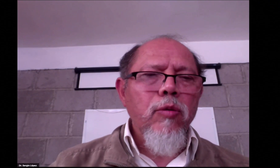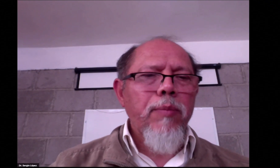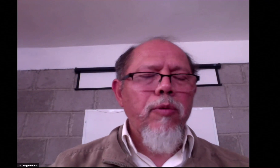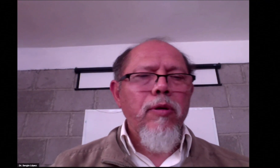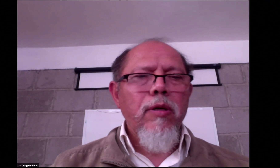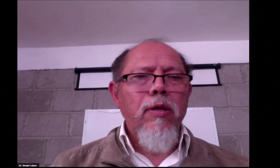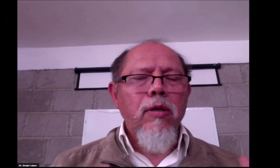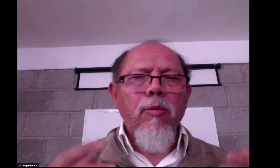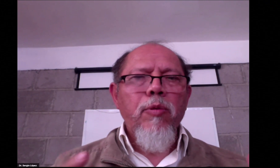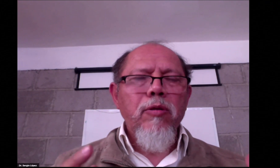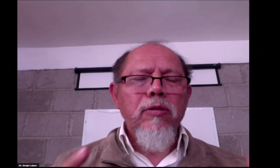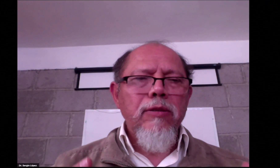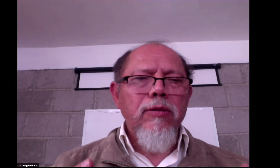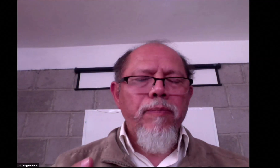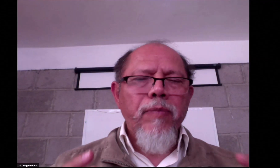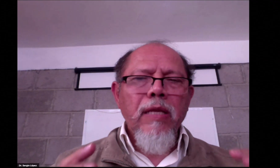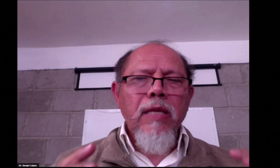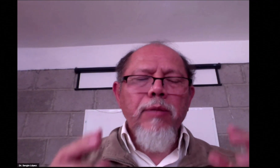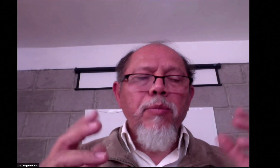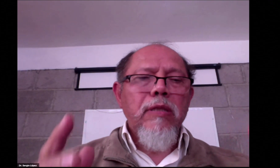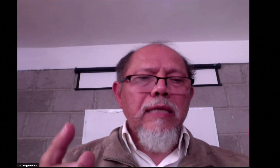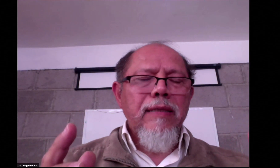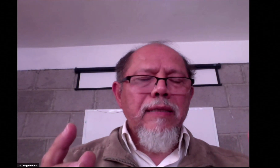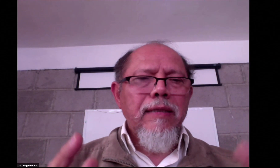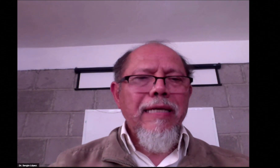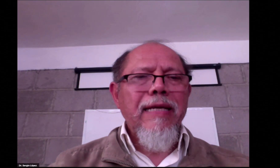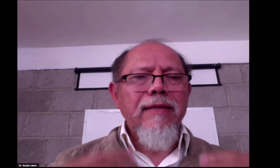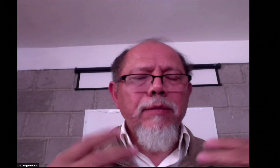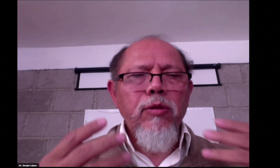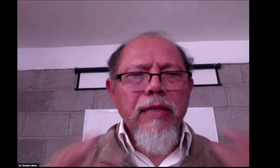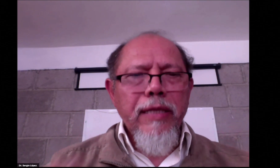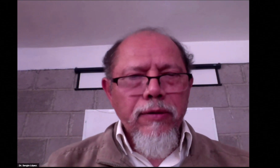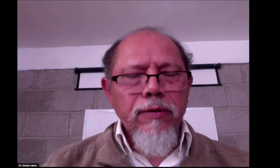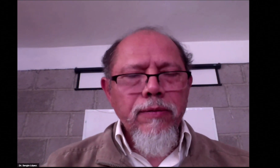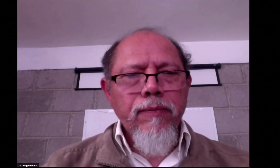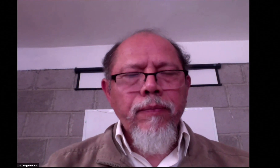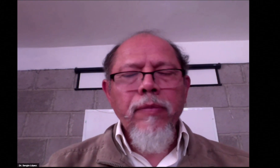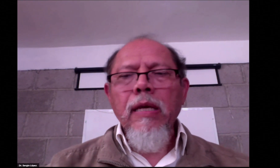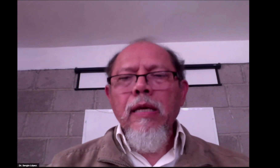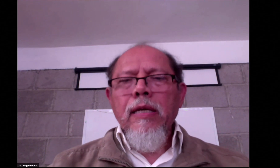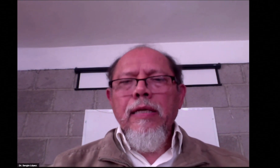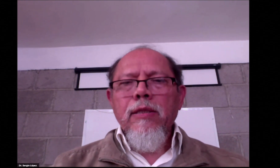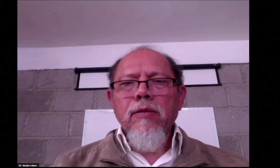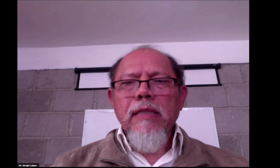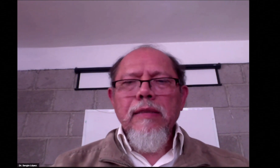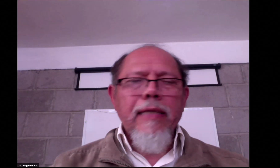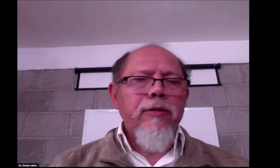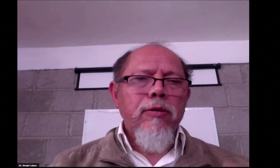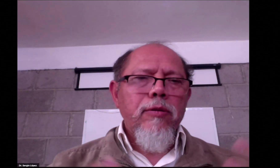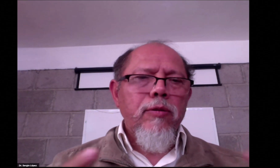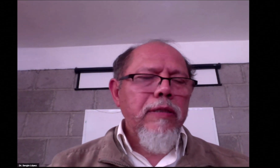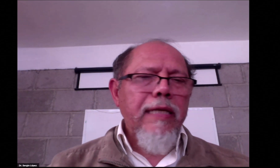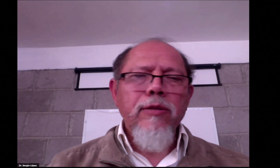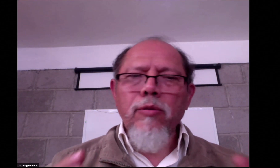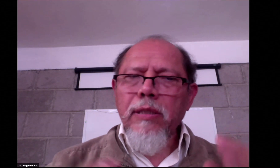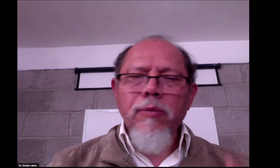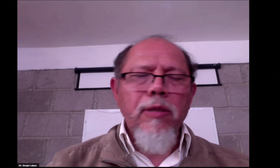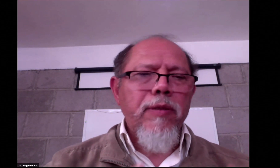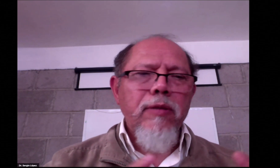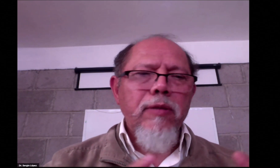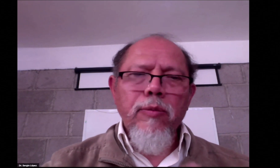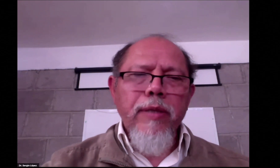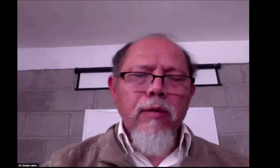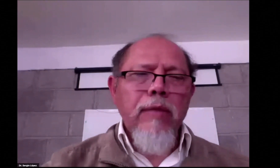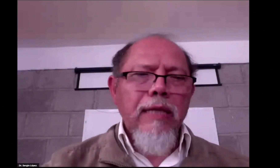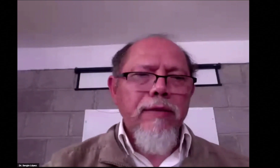is the process of not developing their body as a an important process of growth, in inner growth.